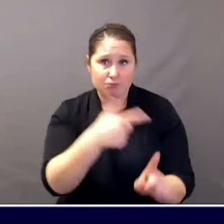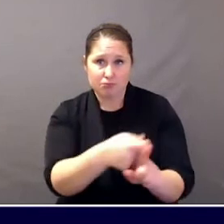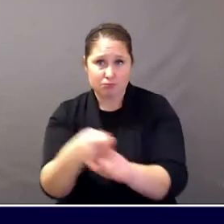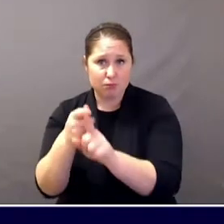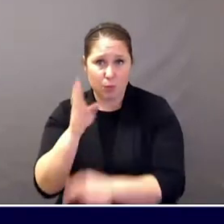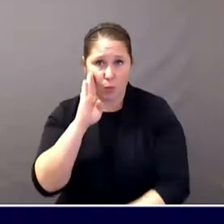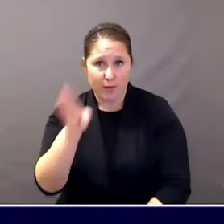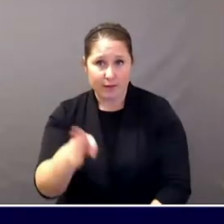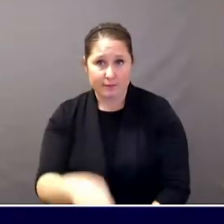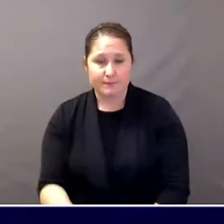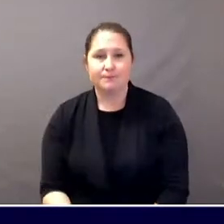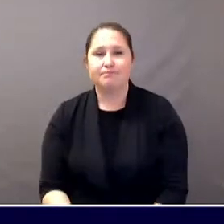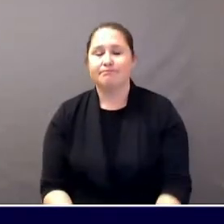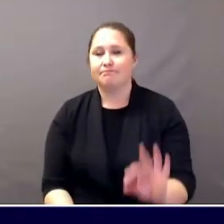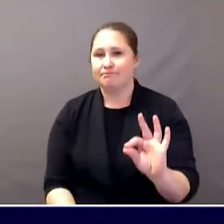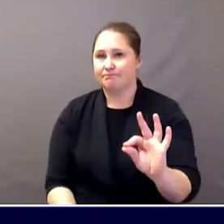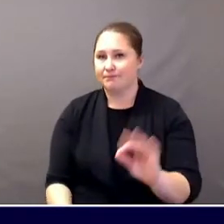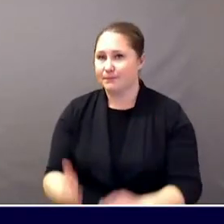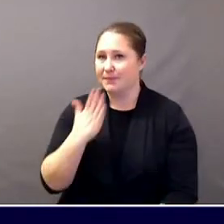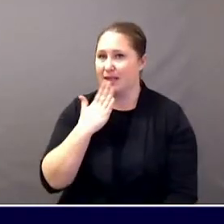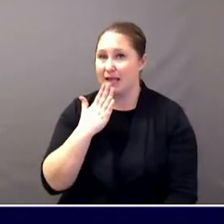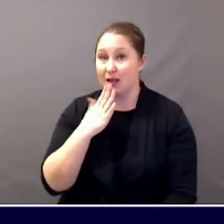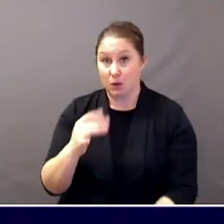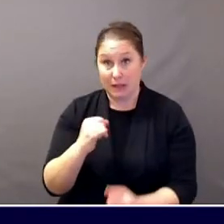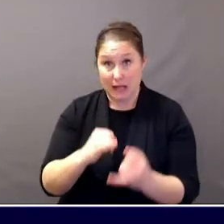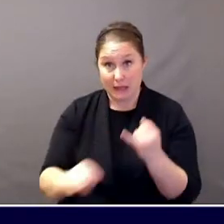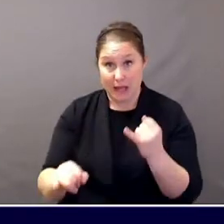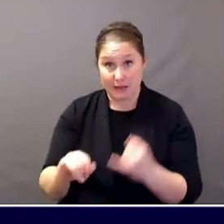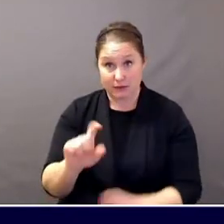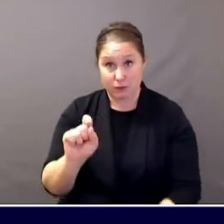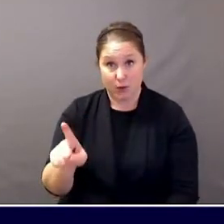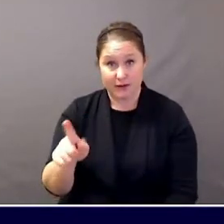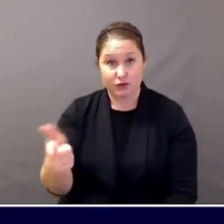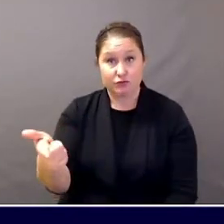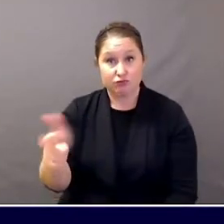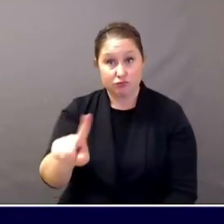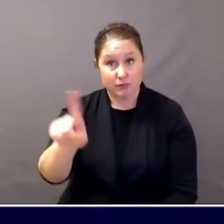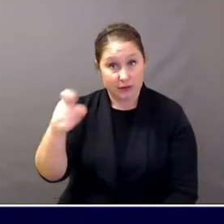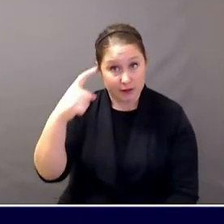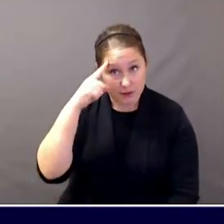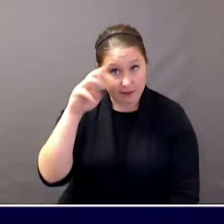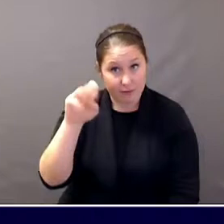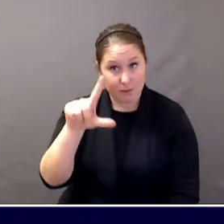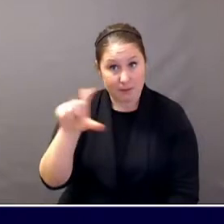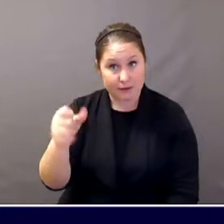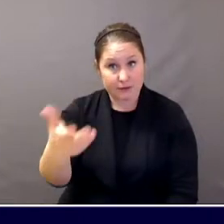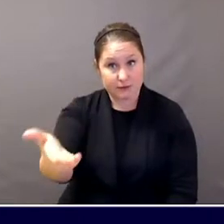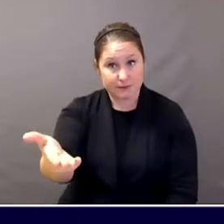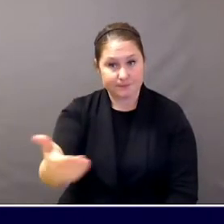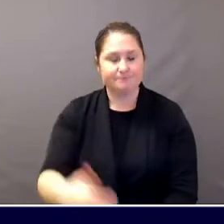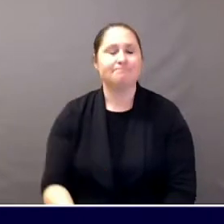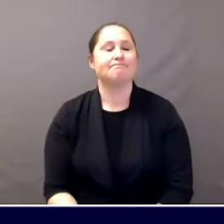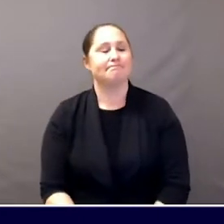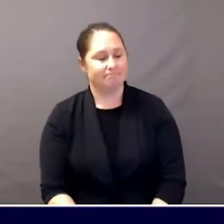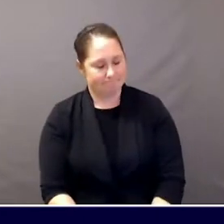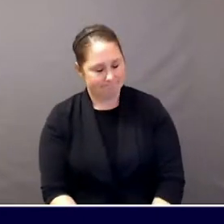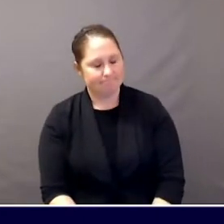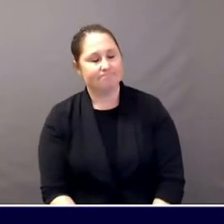Thanks, Brian. And Governor, Brian's question was the last one for the afternoon, so I'll turn things back over to you to round us out, please. Well, great. Thank